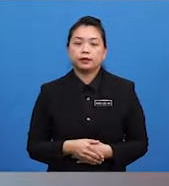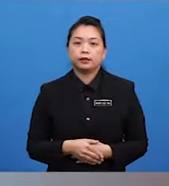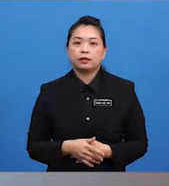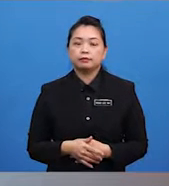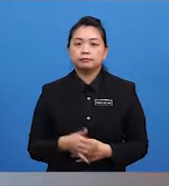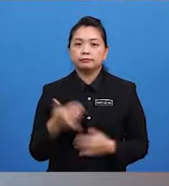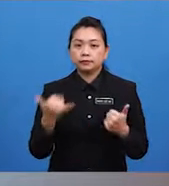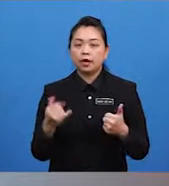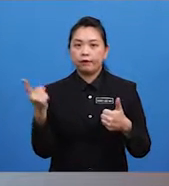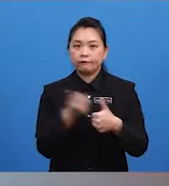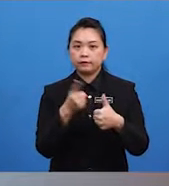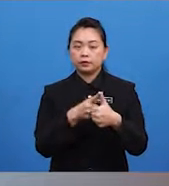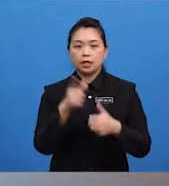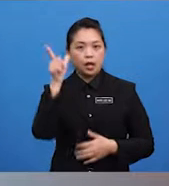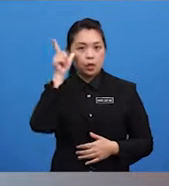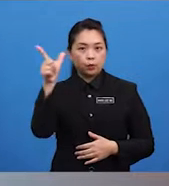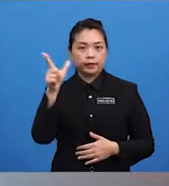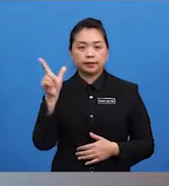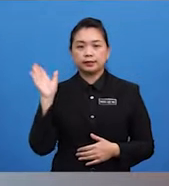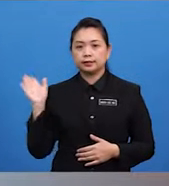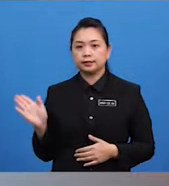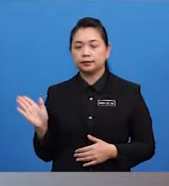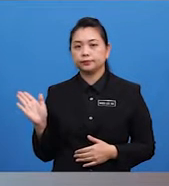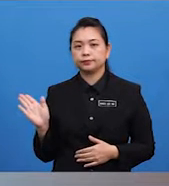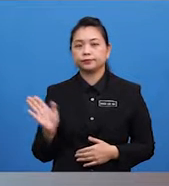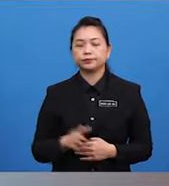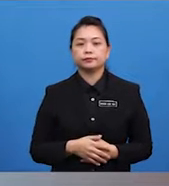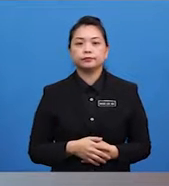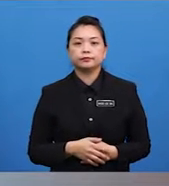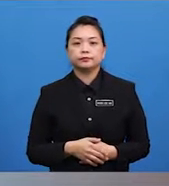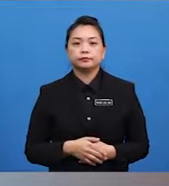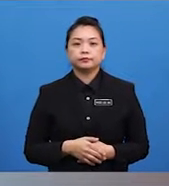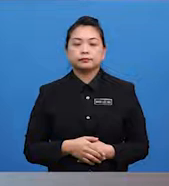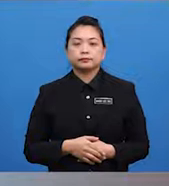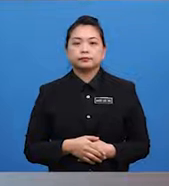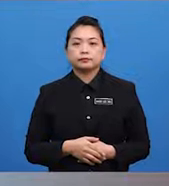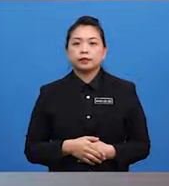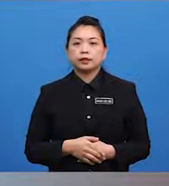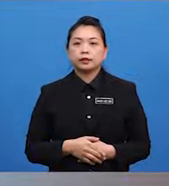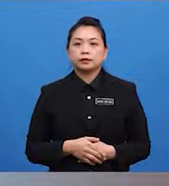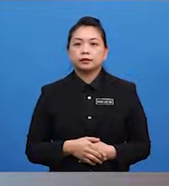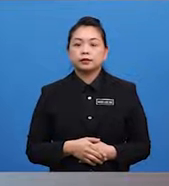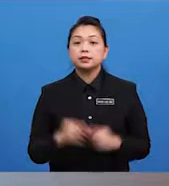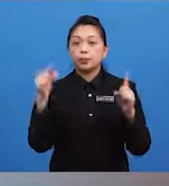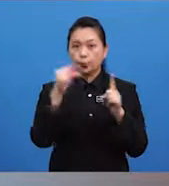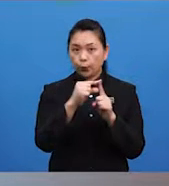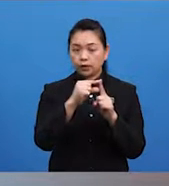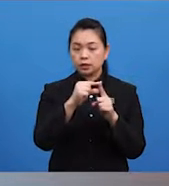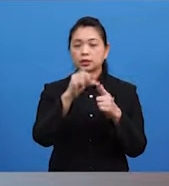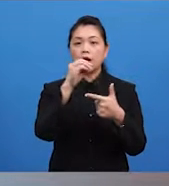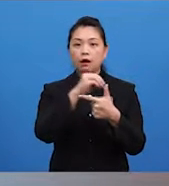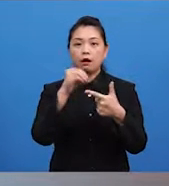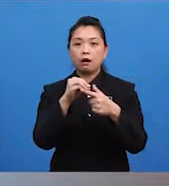Let's first look at an anaphoric reference. An anaphoric reference is a word, or phrase in a